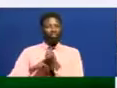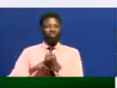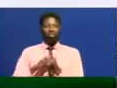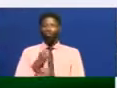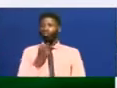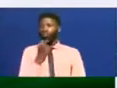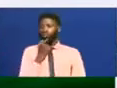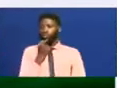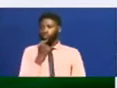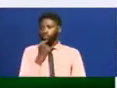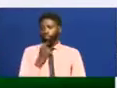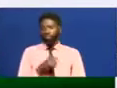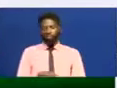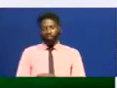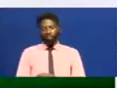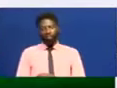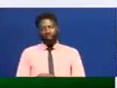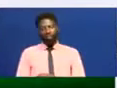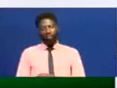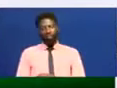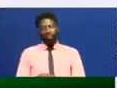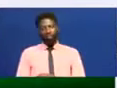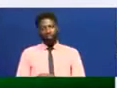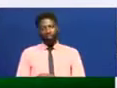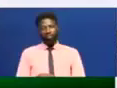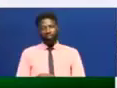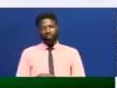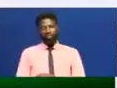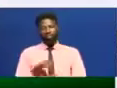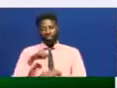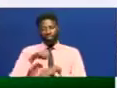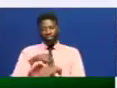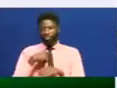And I was watching a Premier League match. I saw,